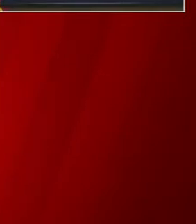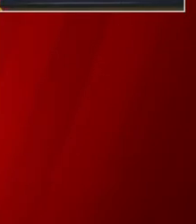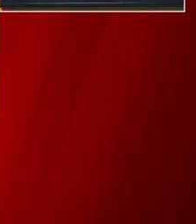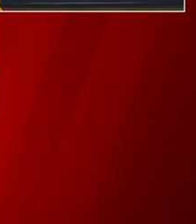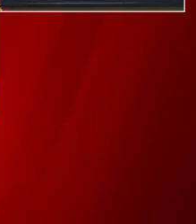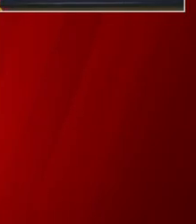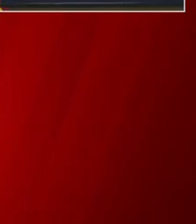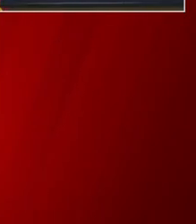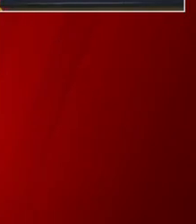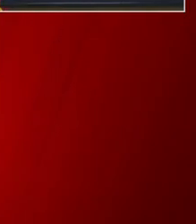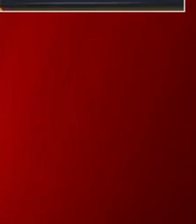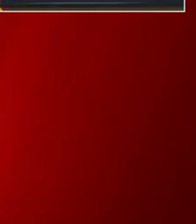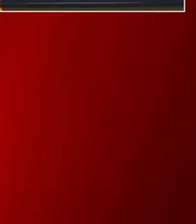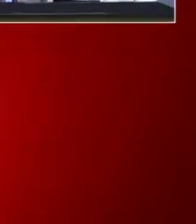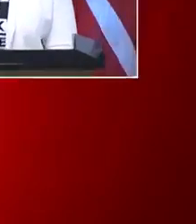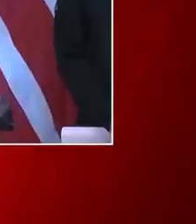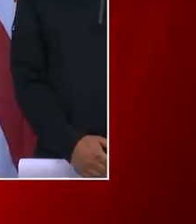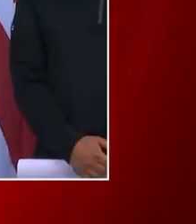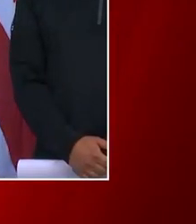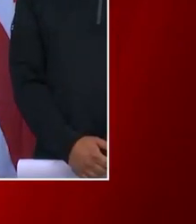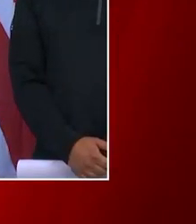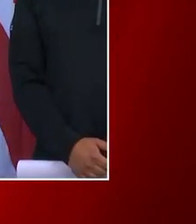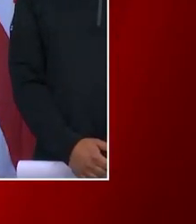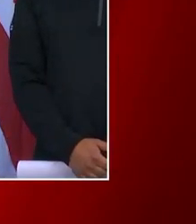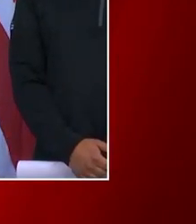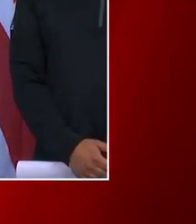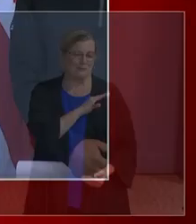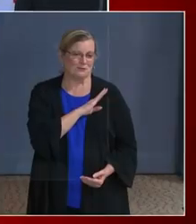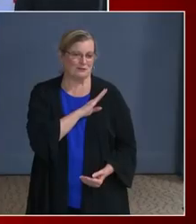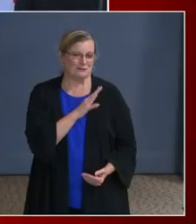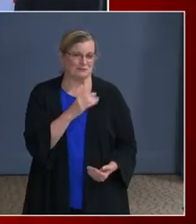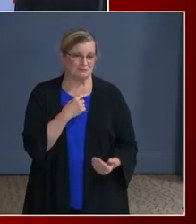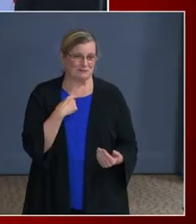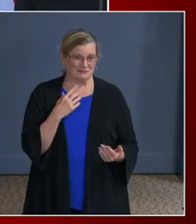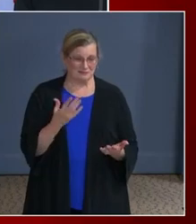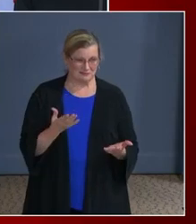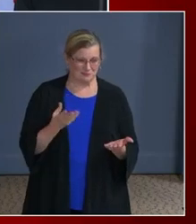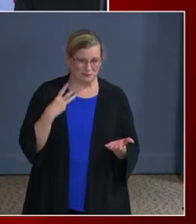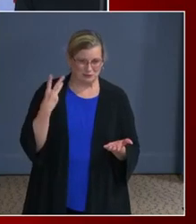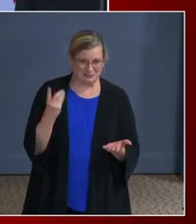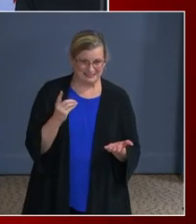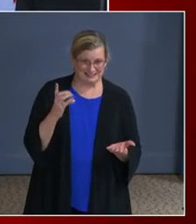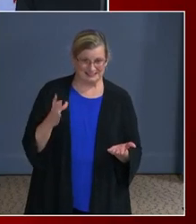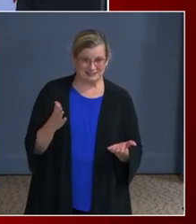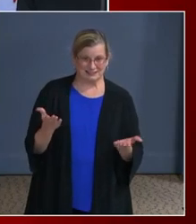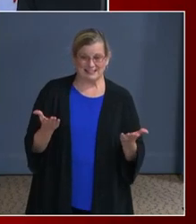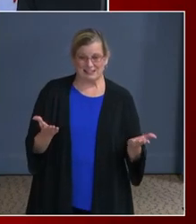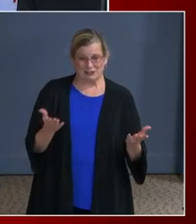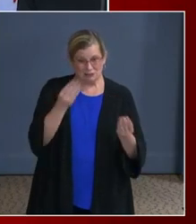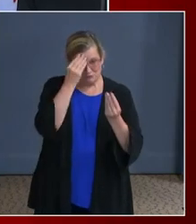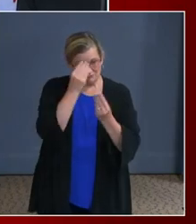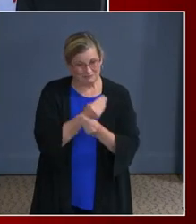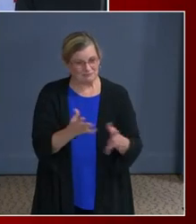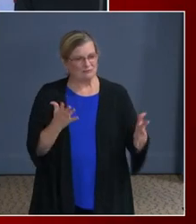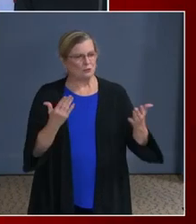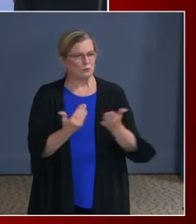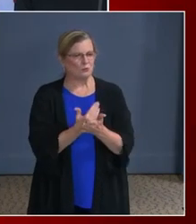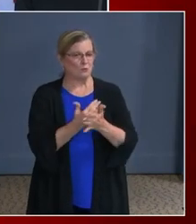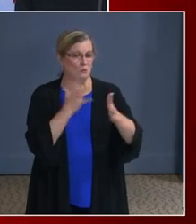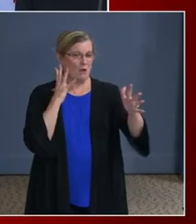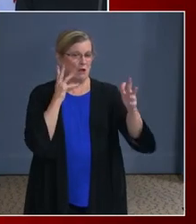Good morning. I'm Muriel Bowser. I'm the mayor of Washington, D.C., and I'm here to provide an update on the district's response to